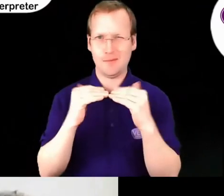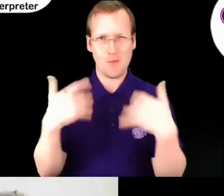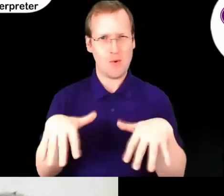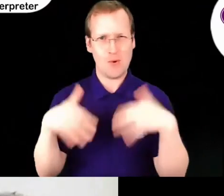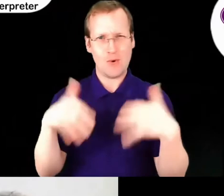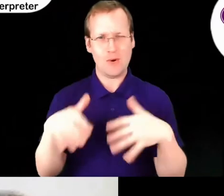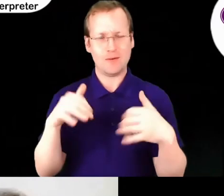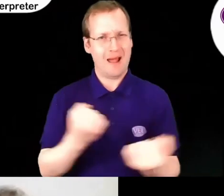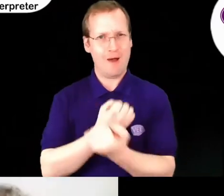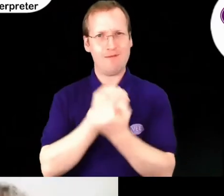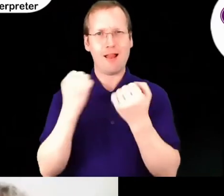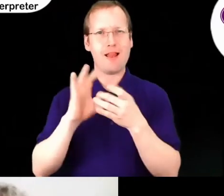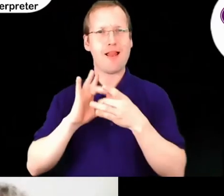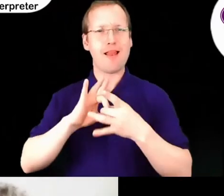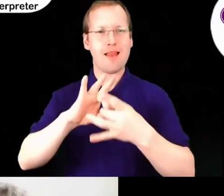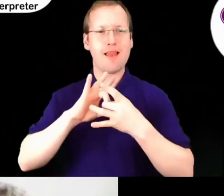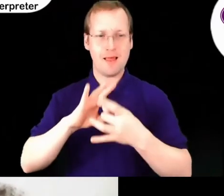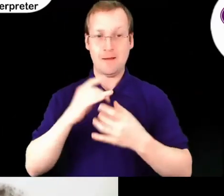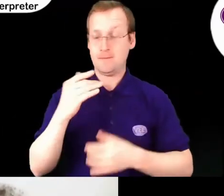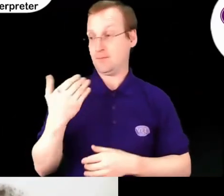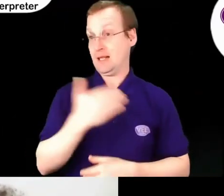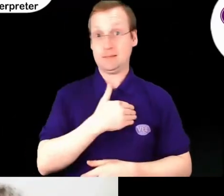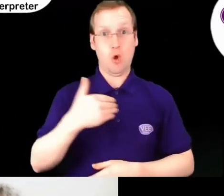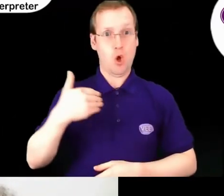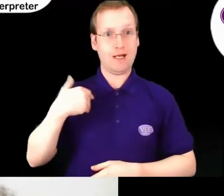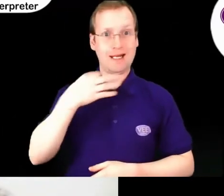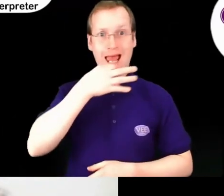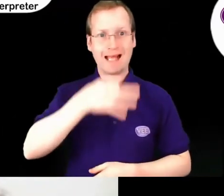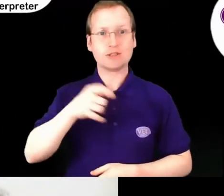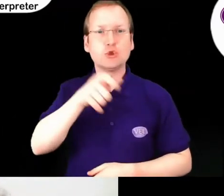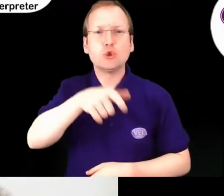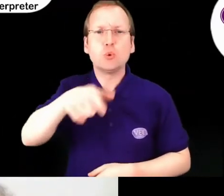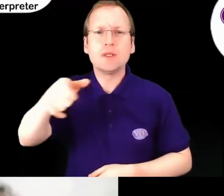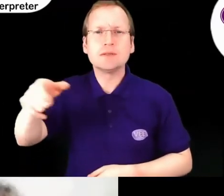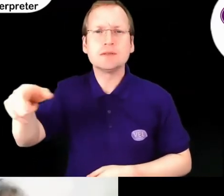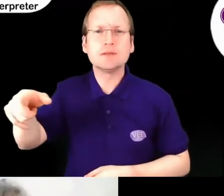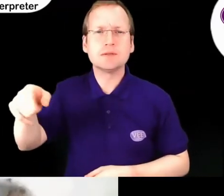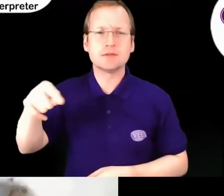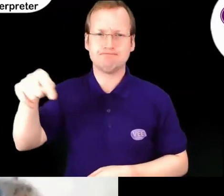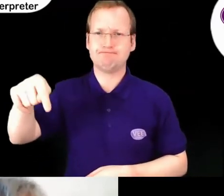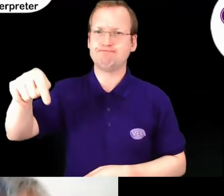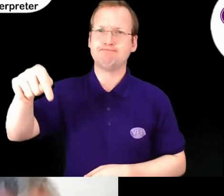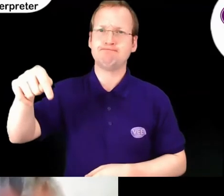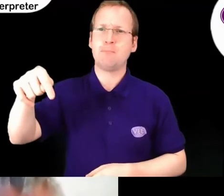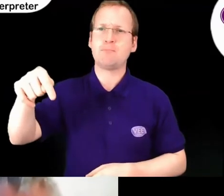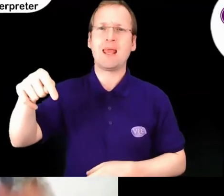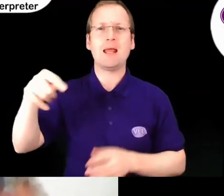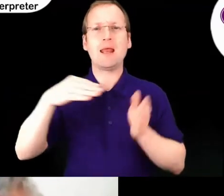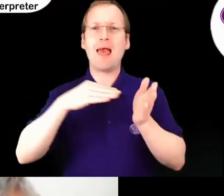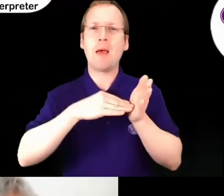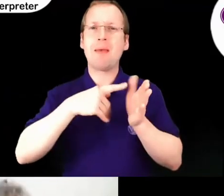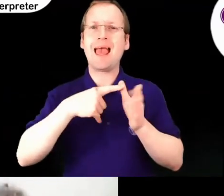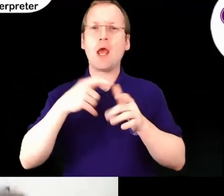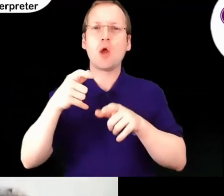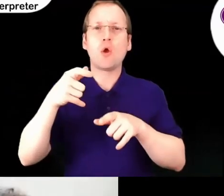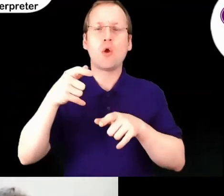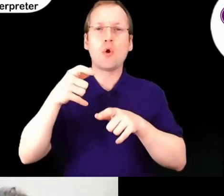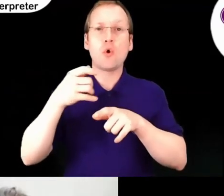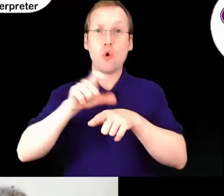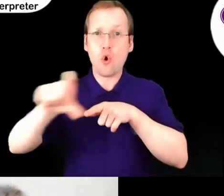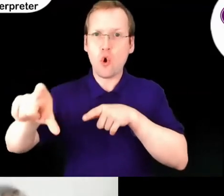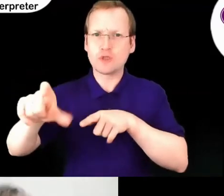this morning, I had asked the students in this master's course in St Andrews if in